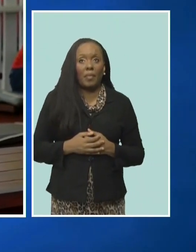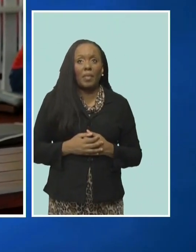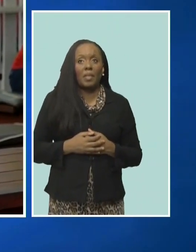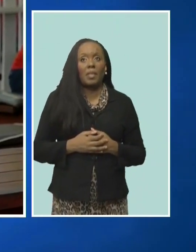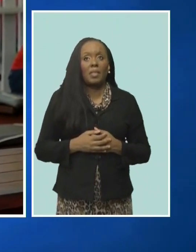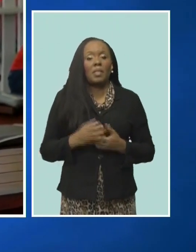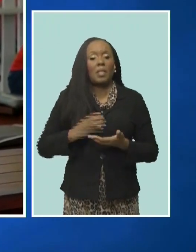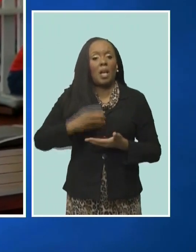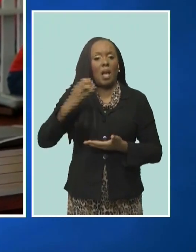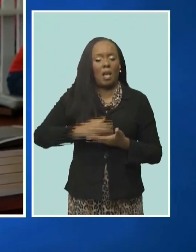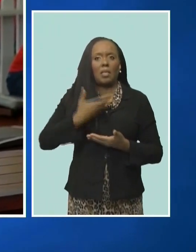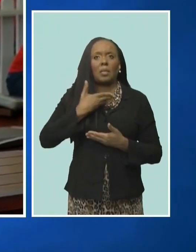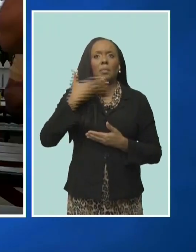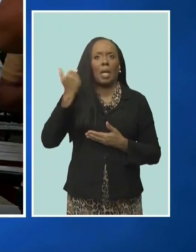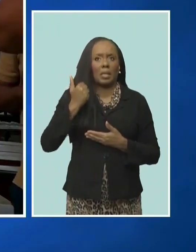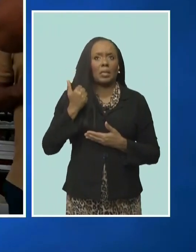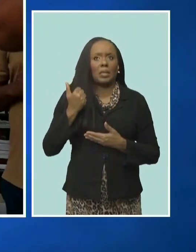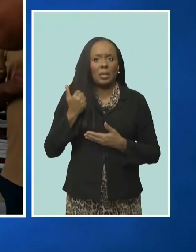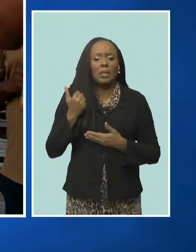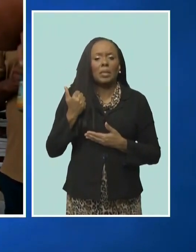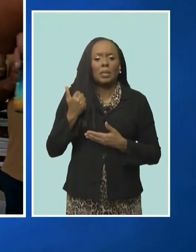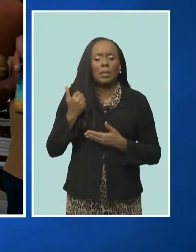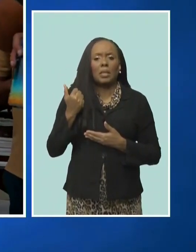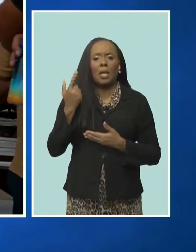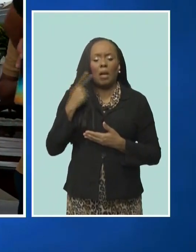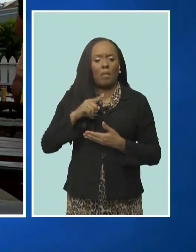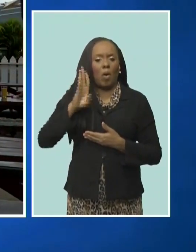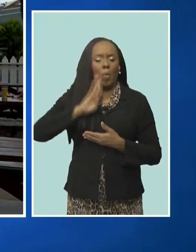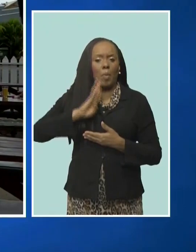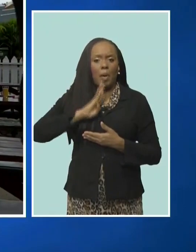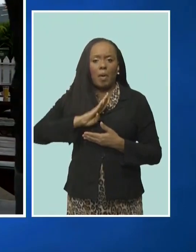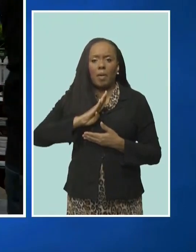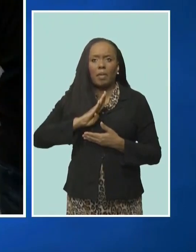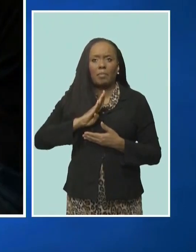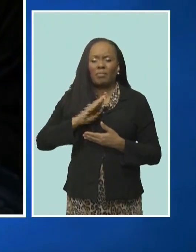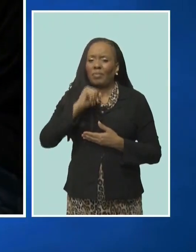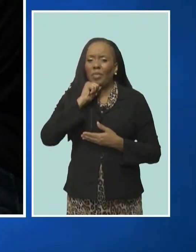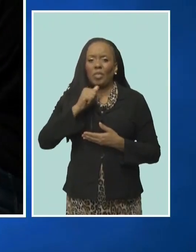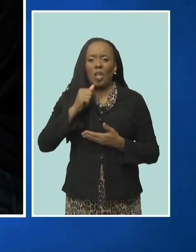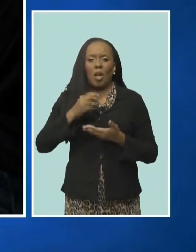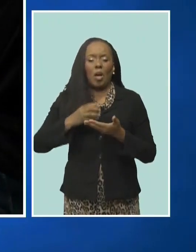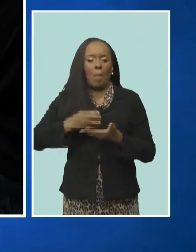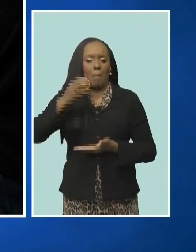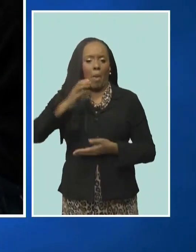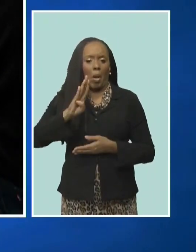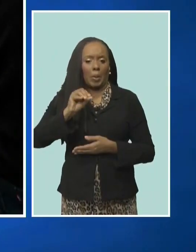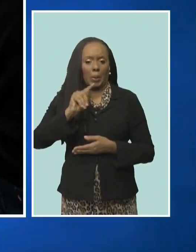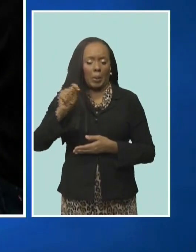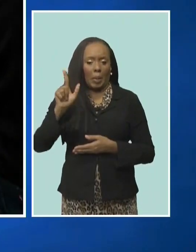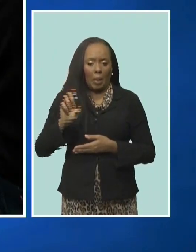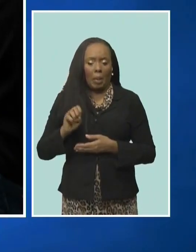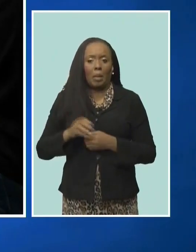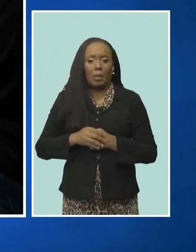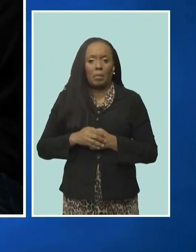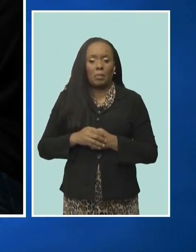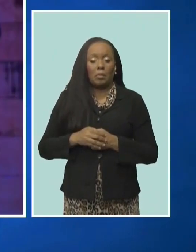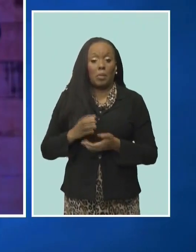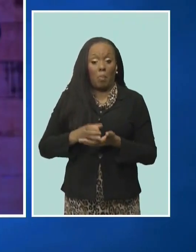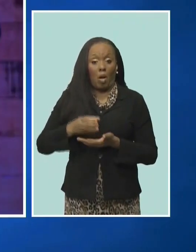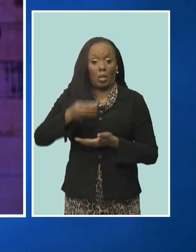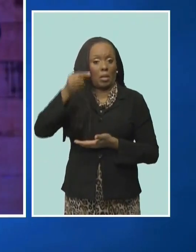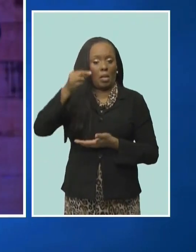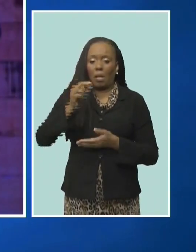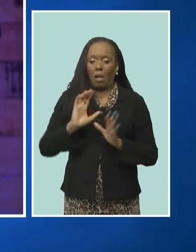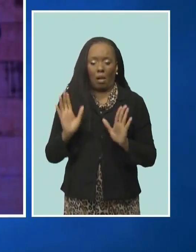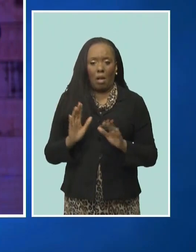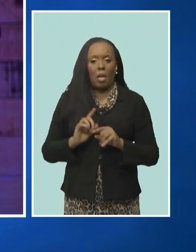better container to put beer in than a bottle. So we had every intention of canning our beer.